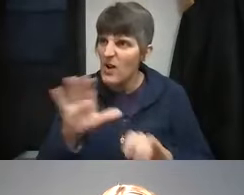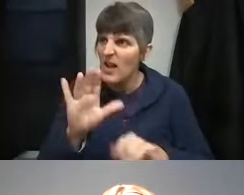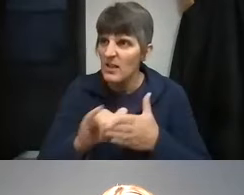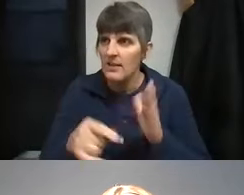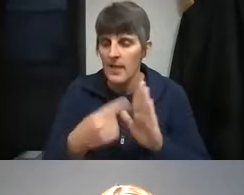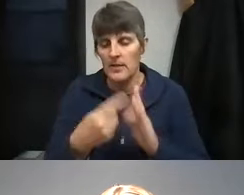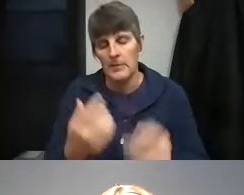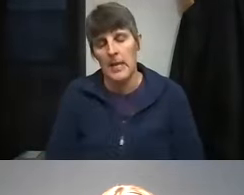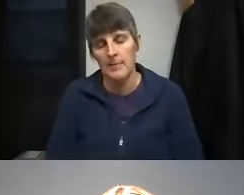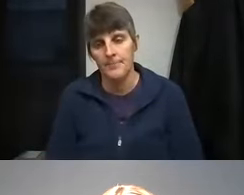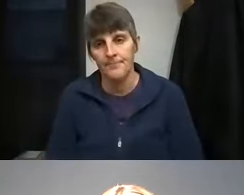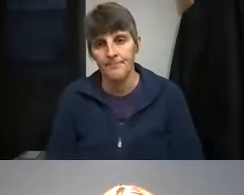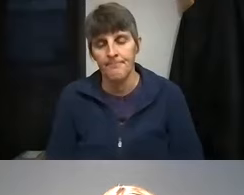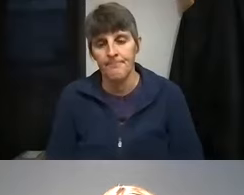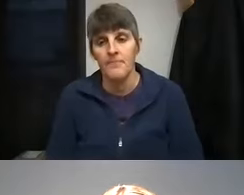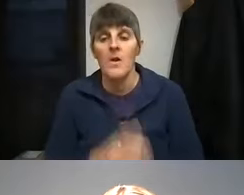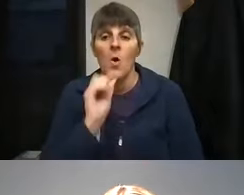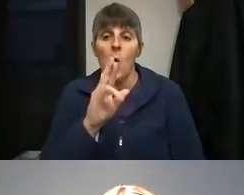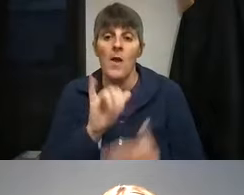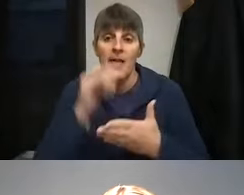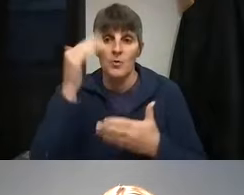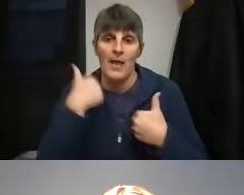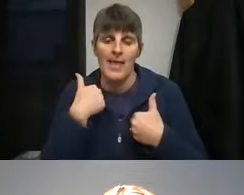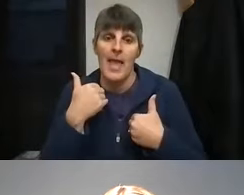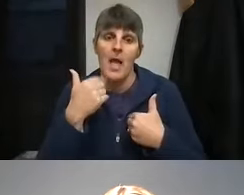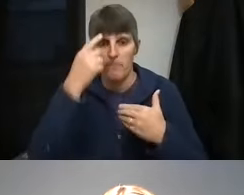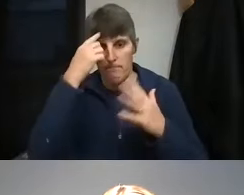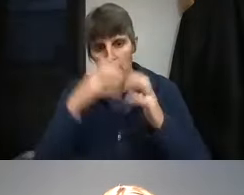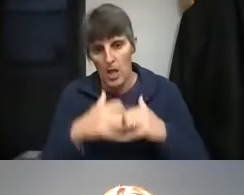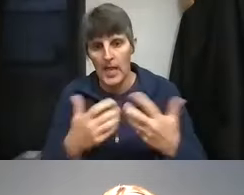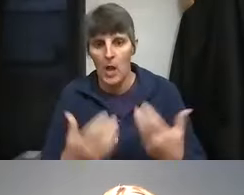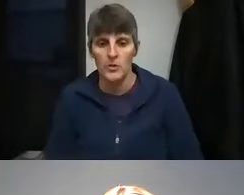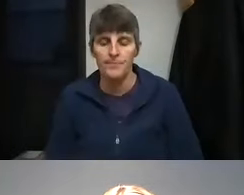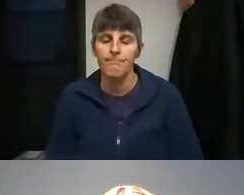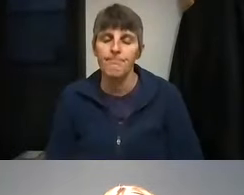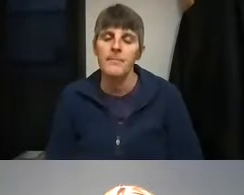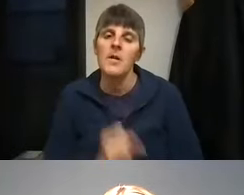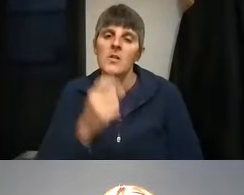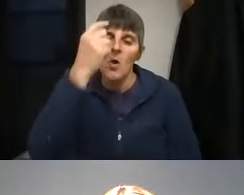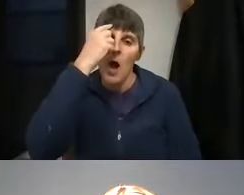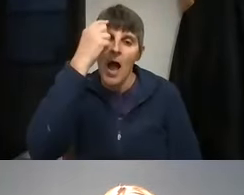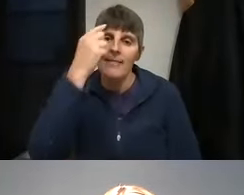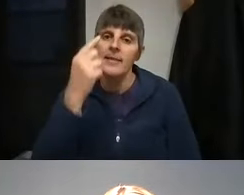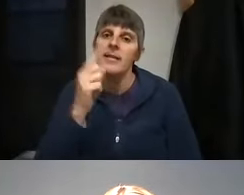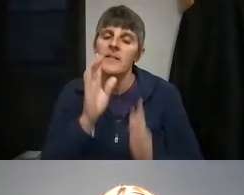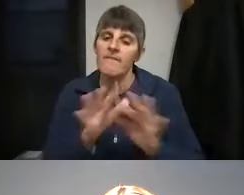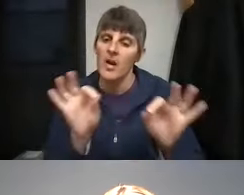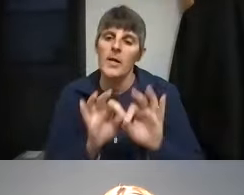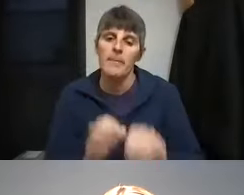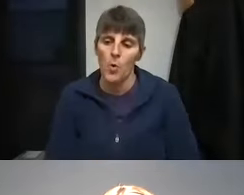sometimes. Or that's why they have meltdowns. So I think it's very